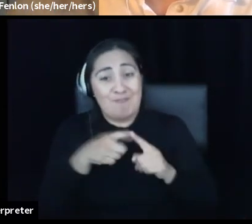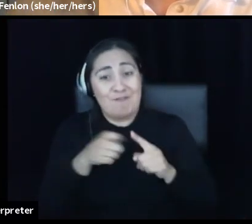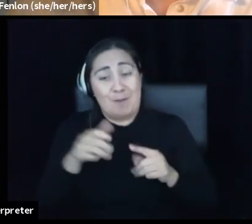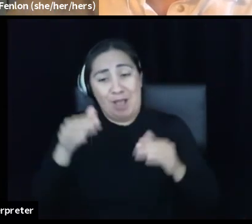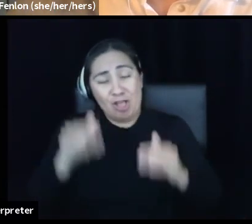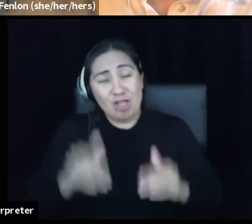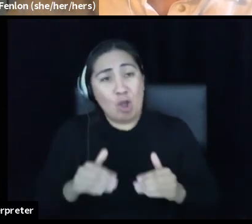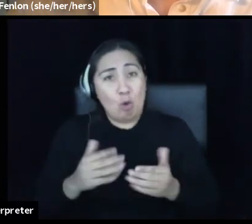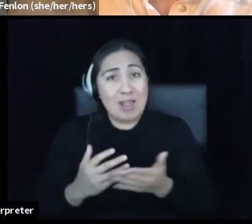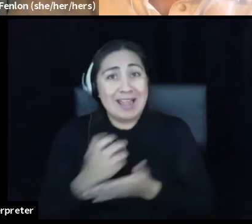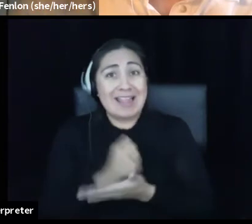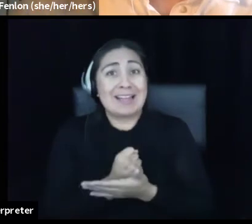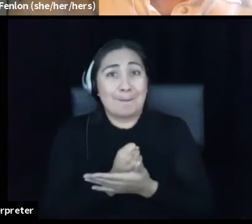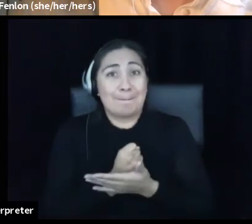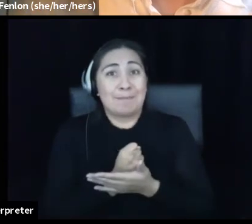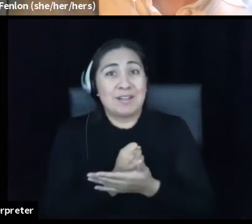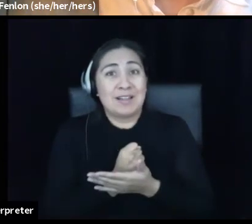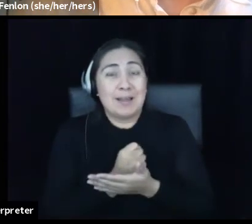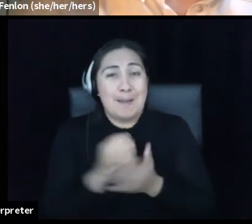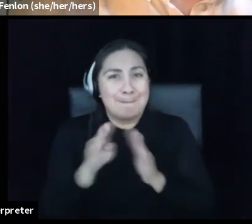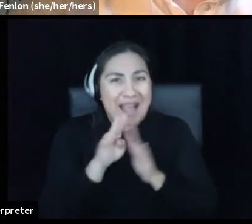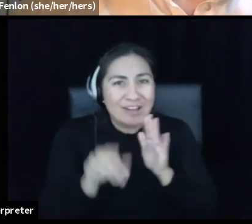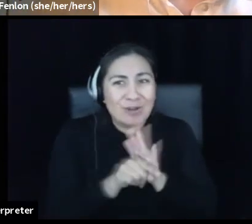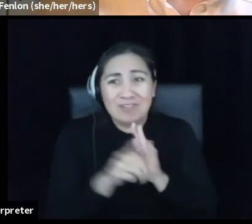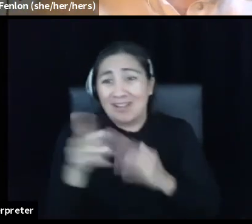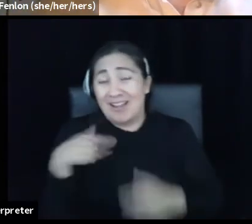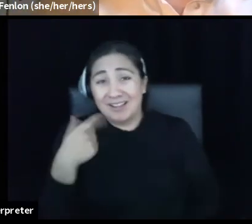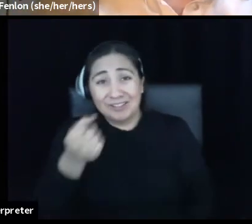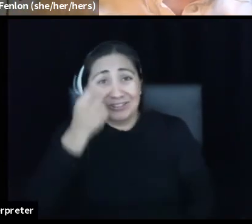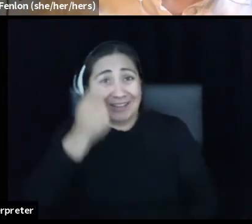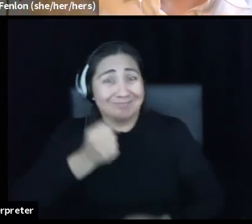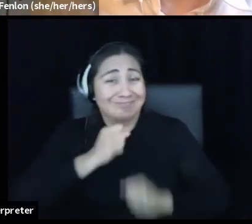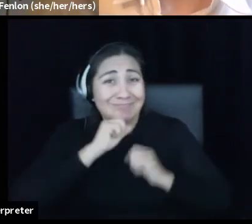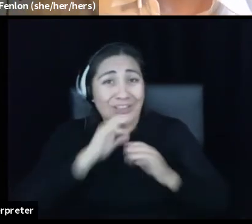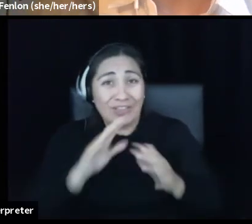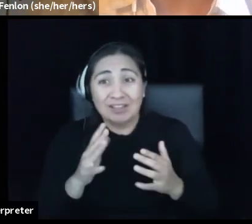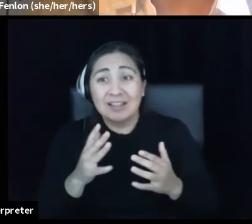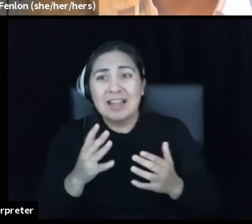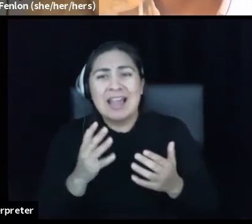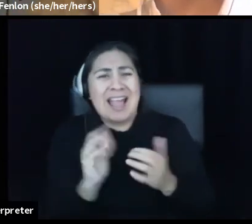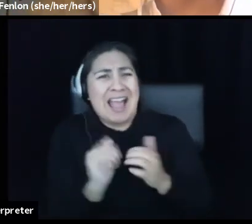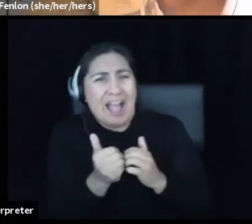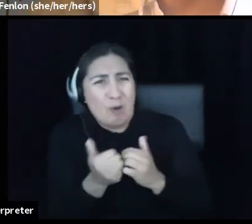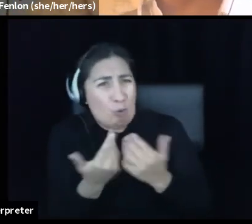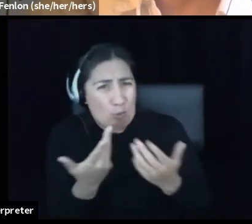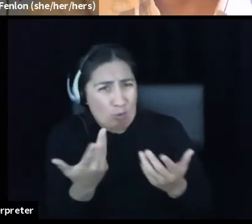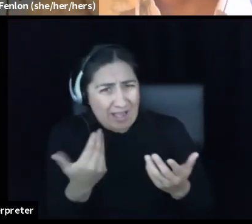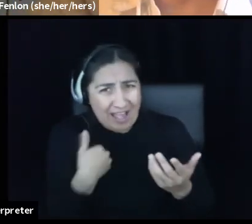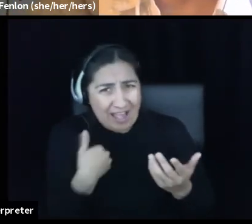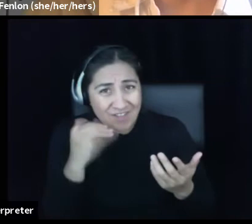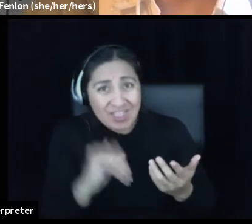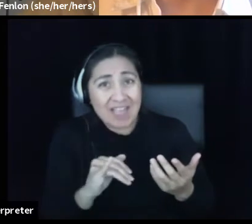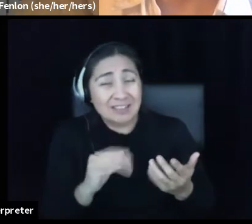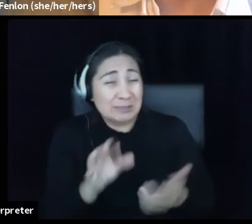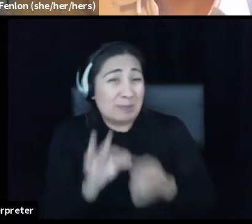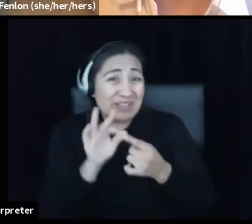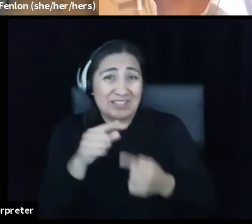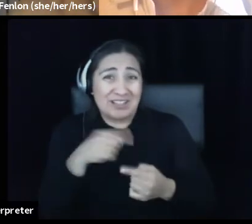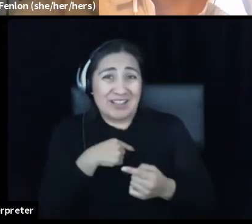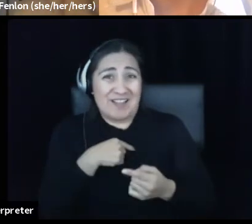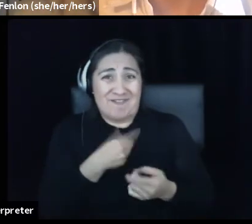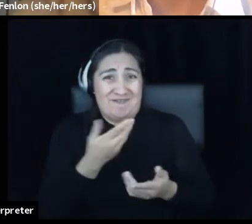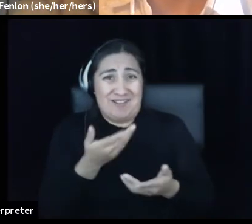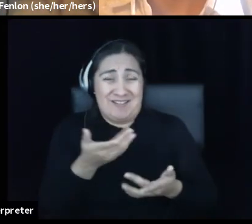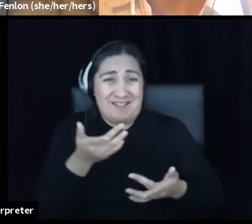that exists? How can I find one, especially when I have such little funds? That's such an important question. And there's a bit